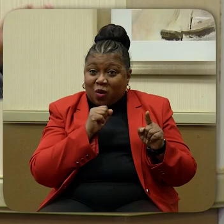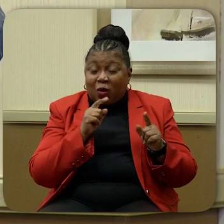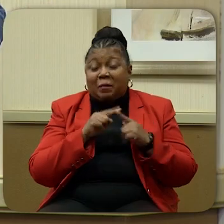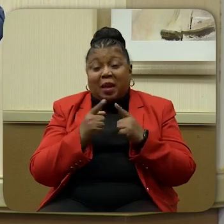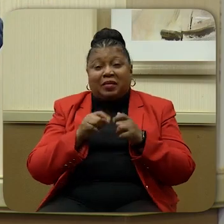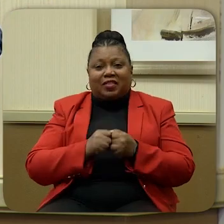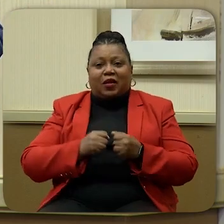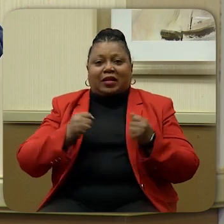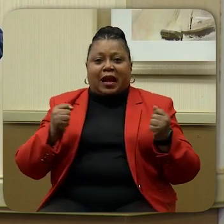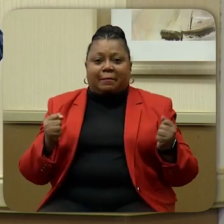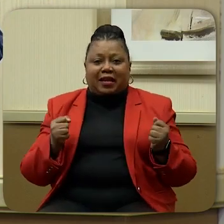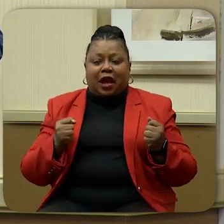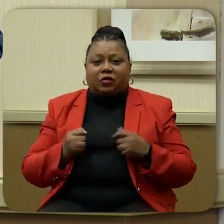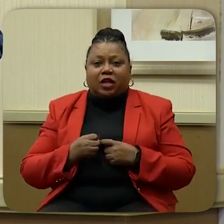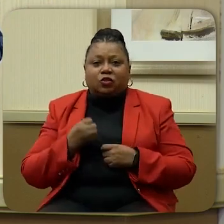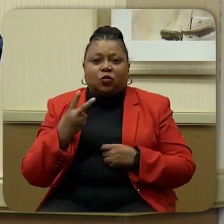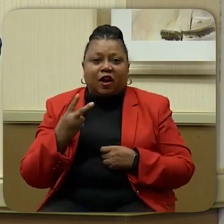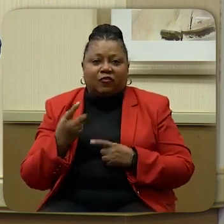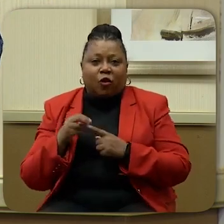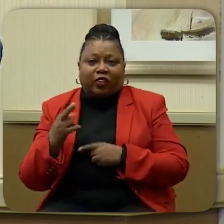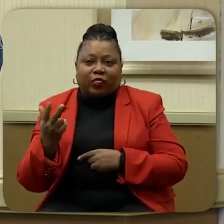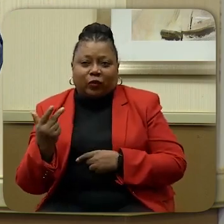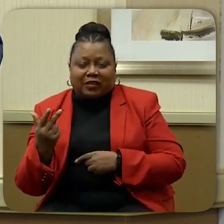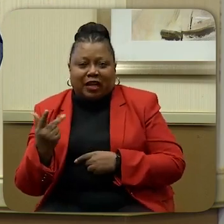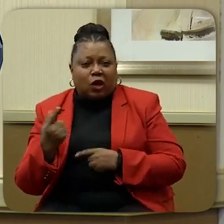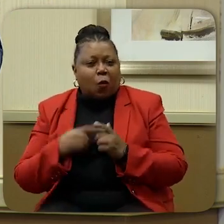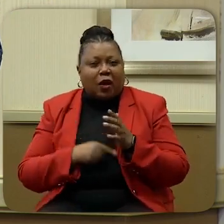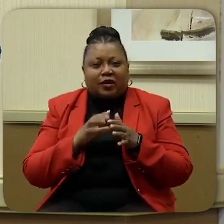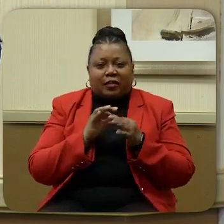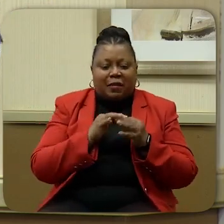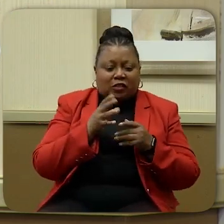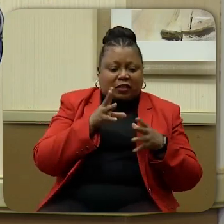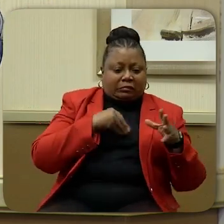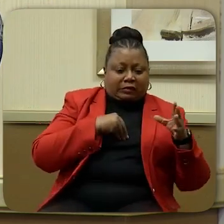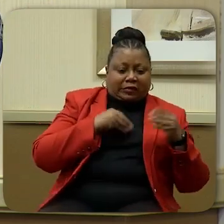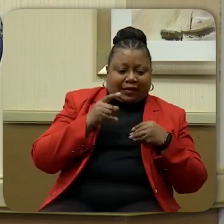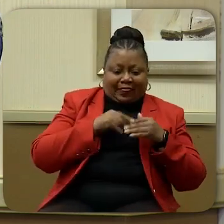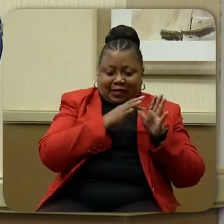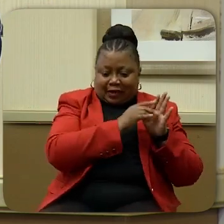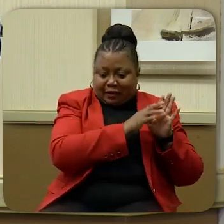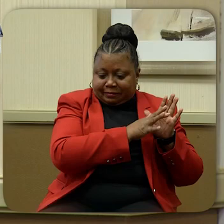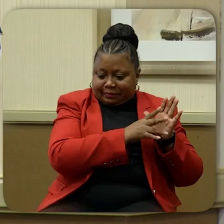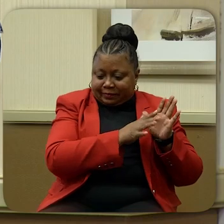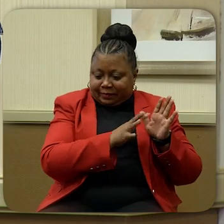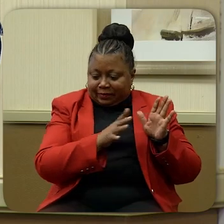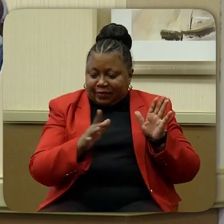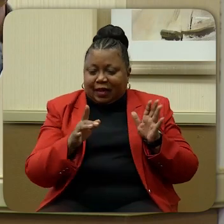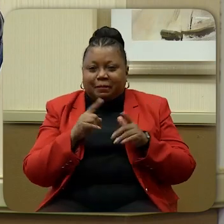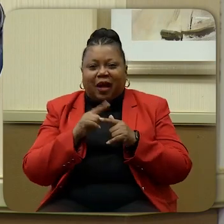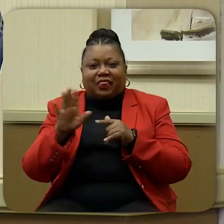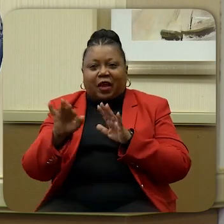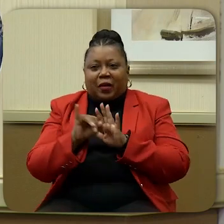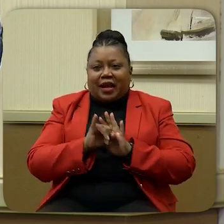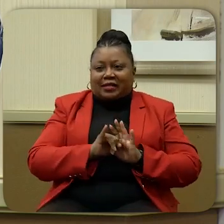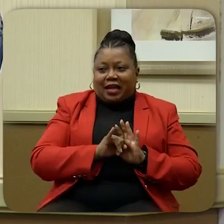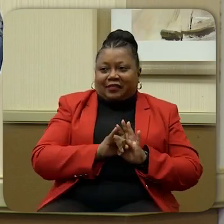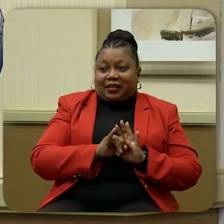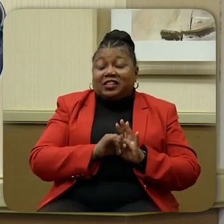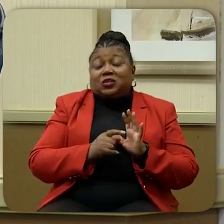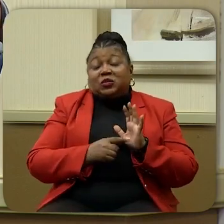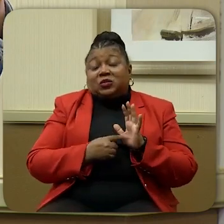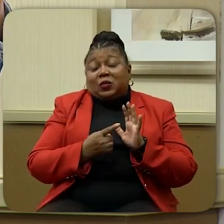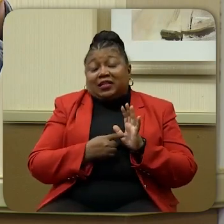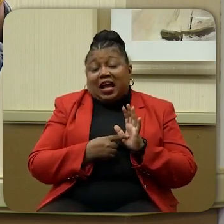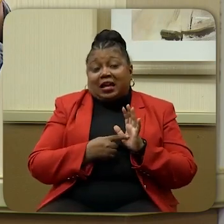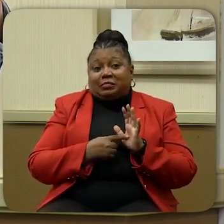maybe they're coming out to us at 12 or 13, what are all the messages they're receiving in that time period about their identity? And so